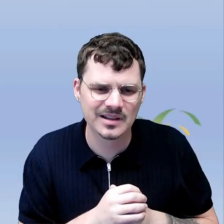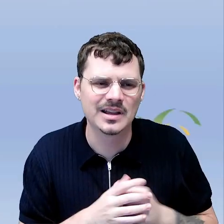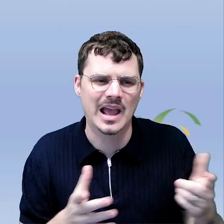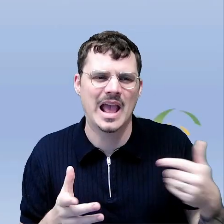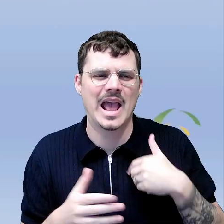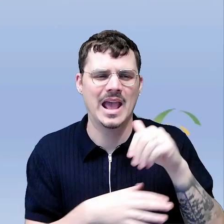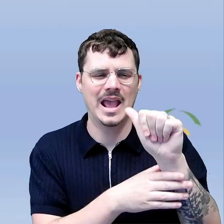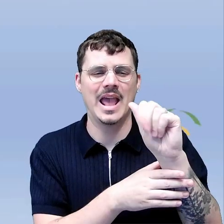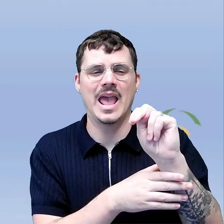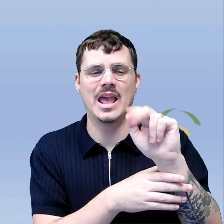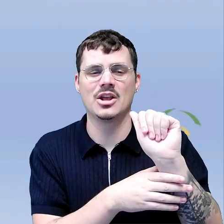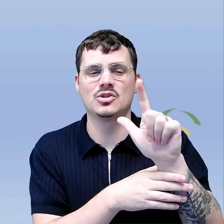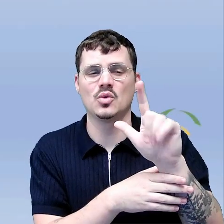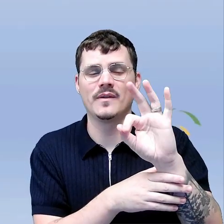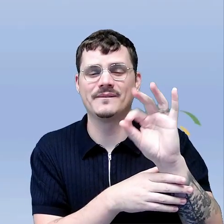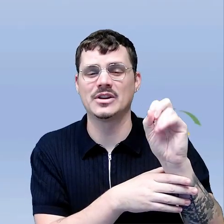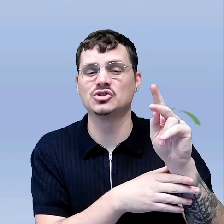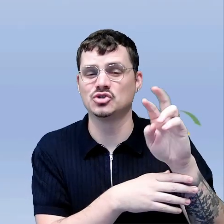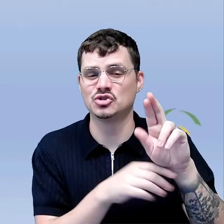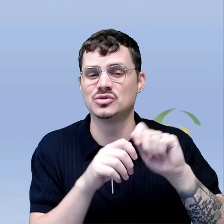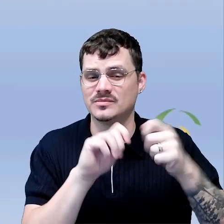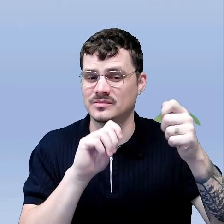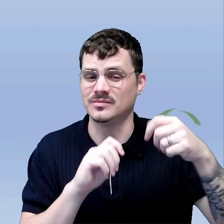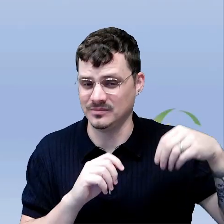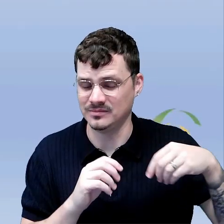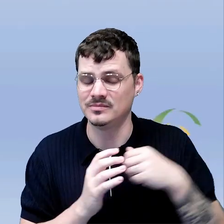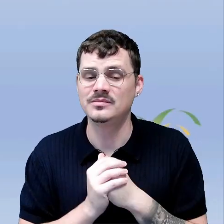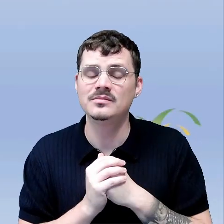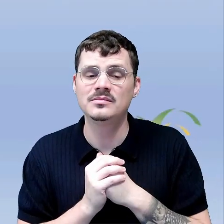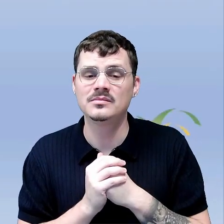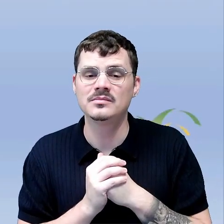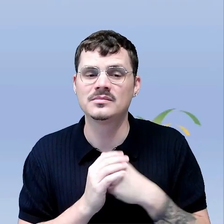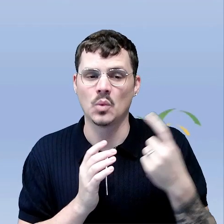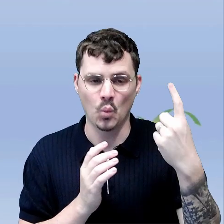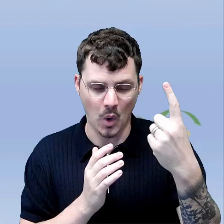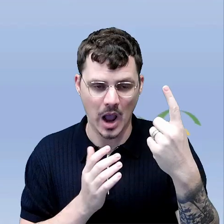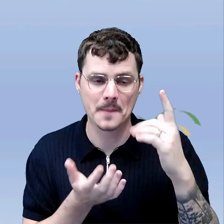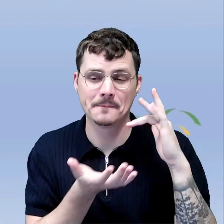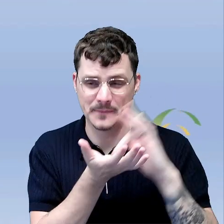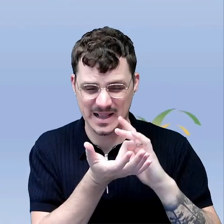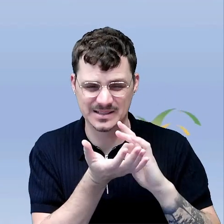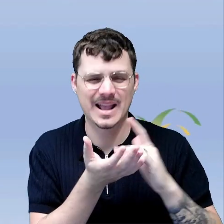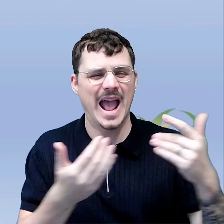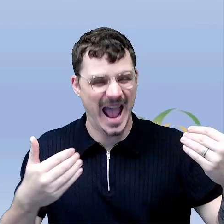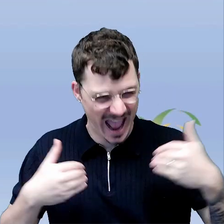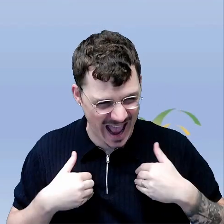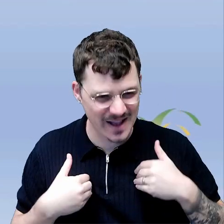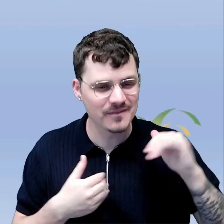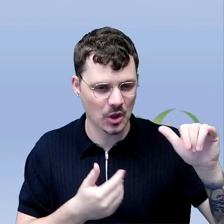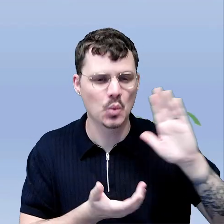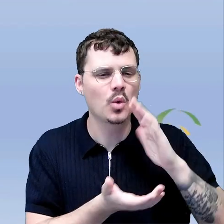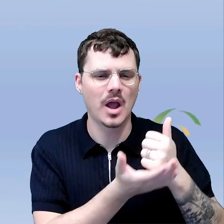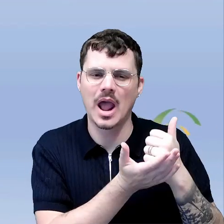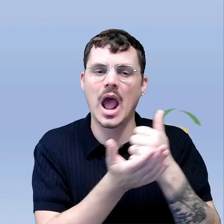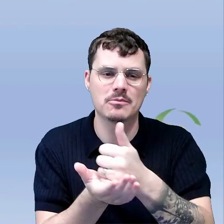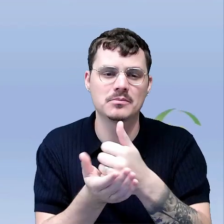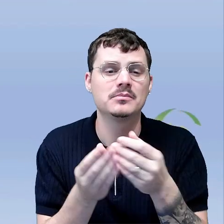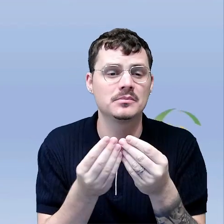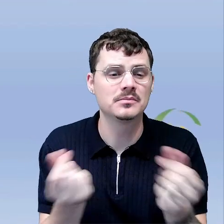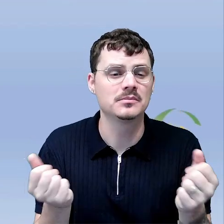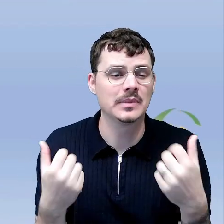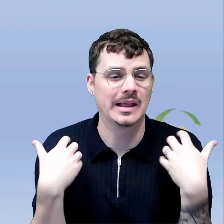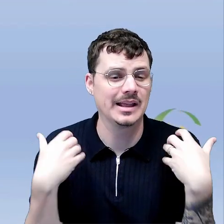anal fissure, and there is one medicine that has consistently worked to heal it.